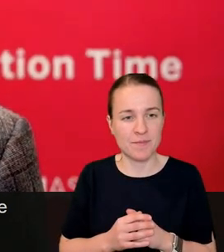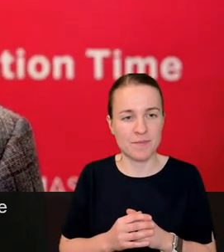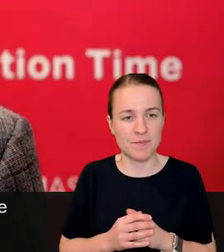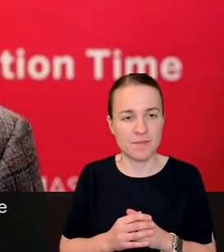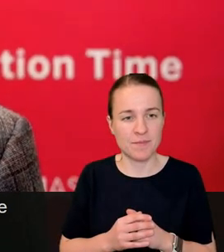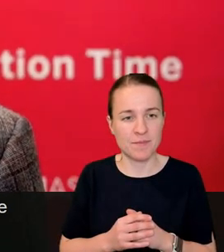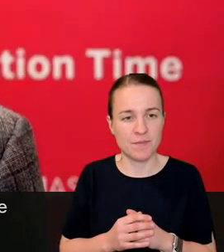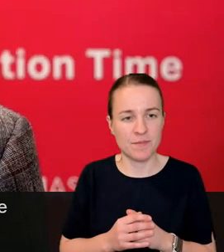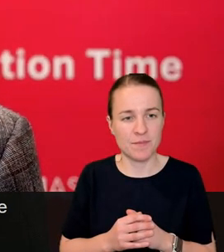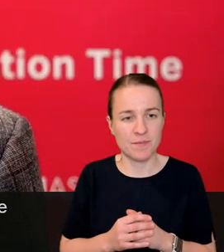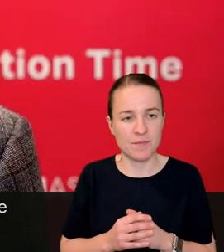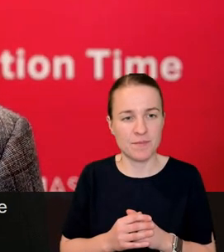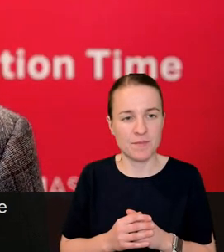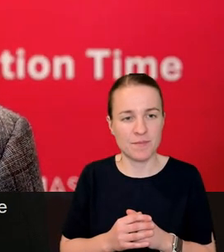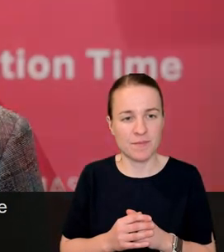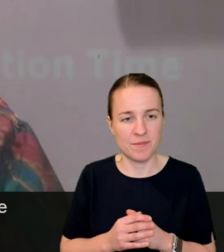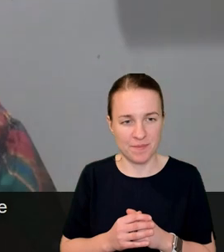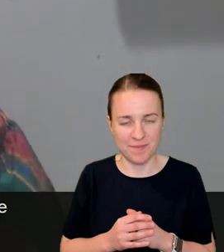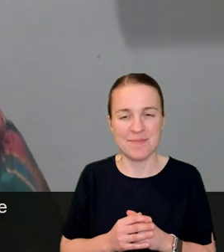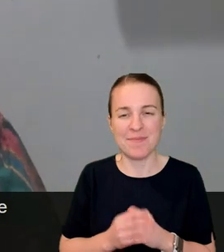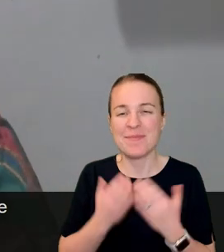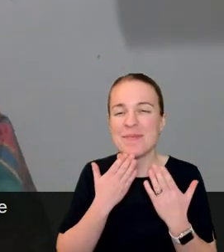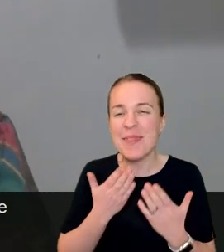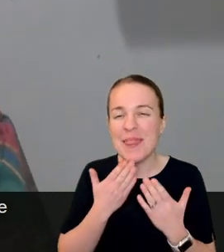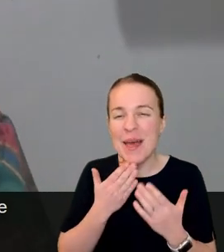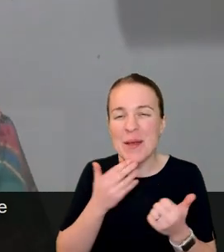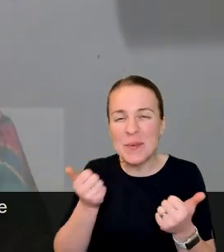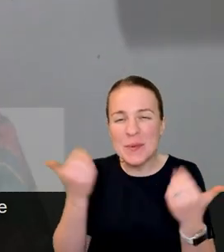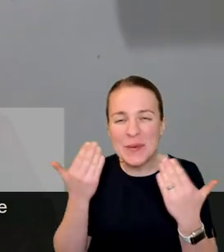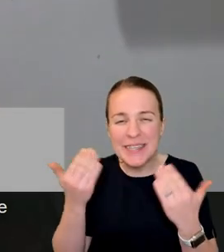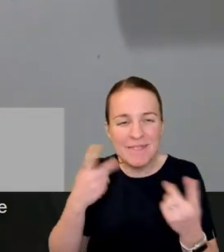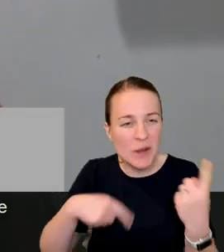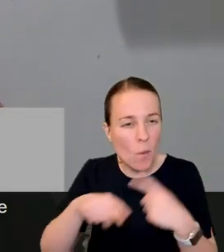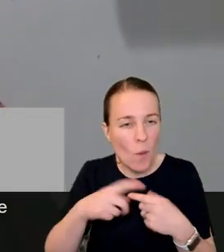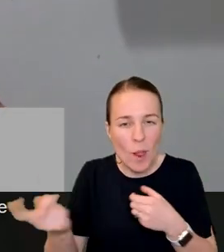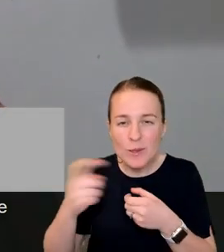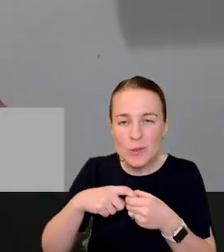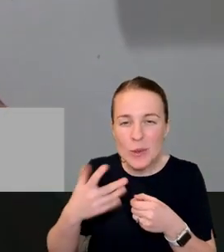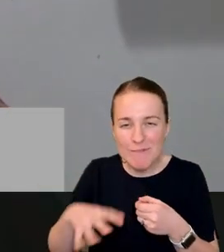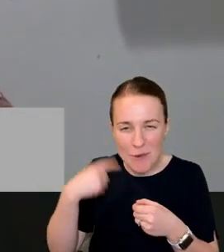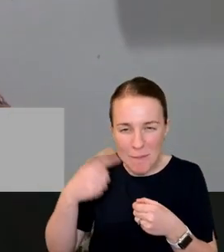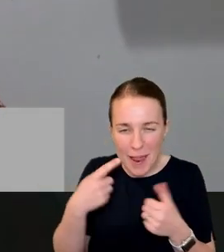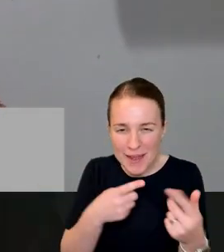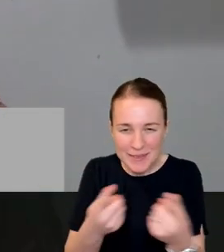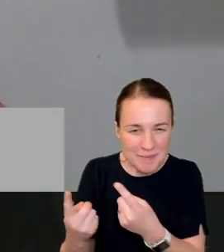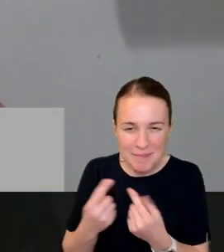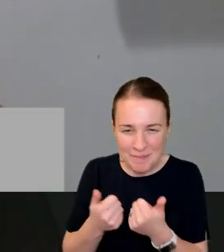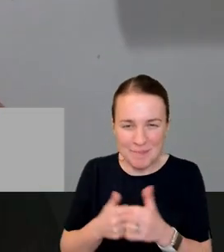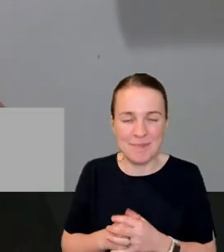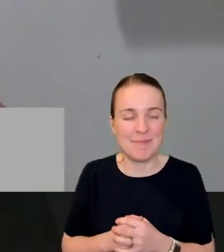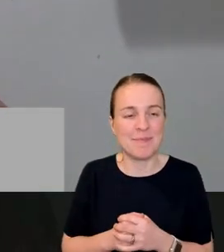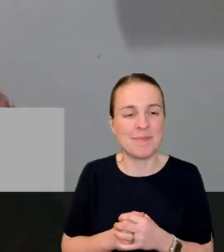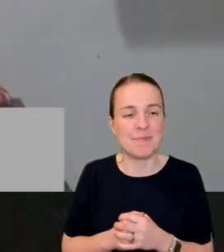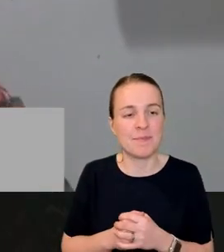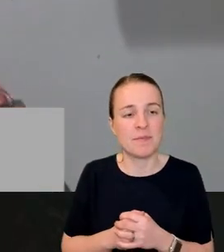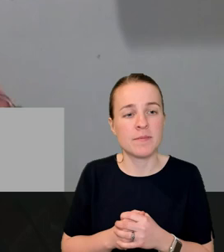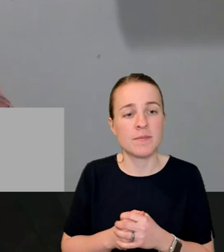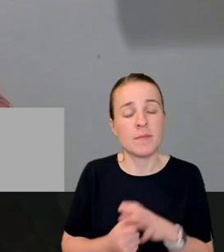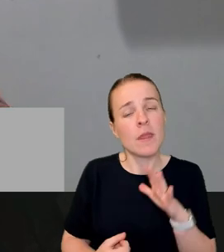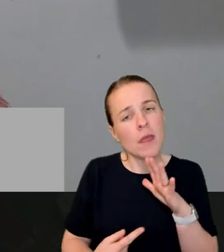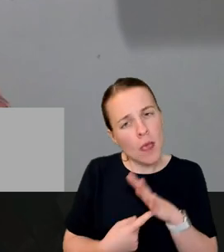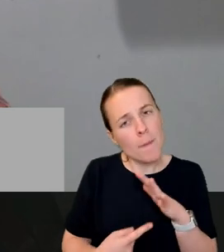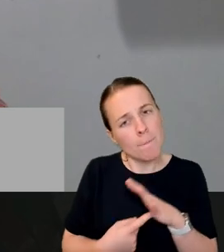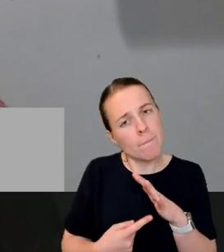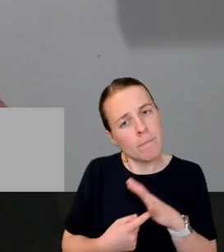Thank you. And good evening to everyone joining us from London this evening. I think it's important to state we need